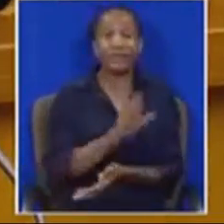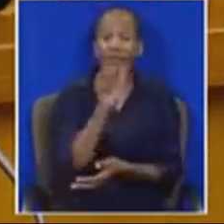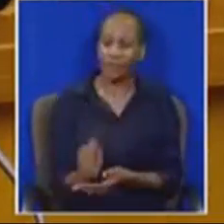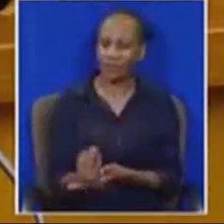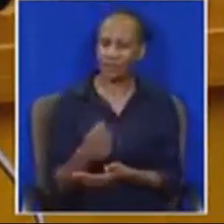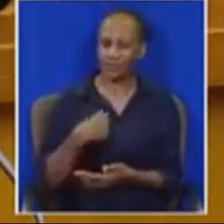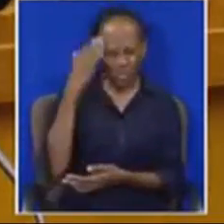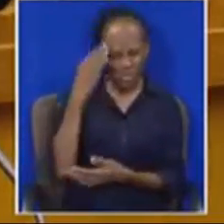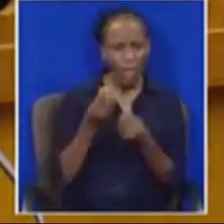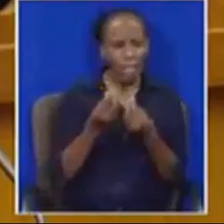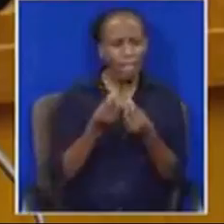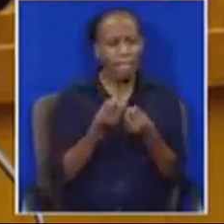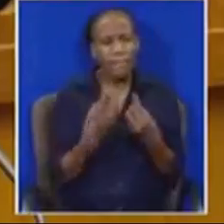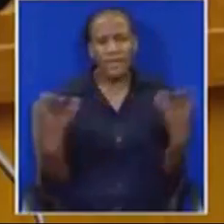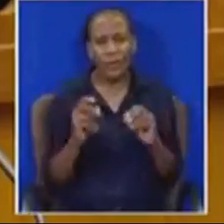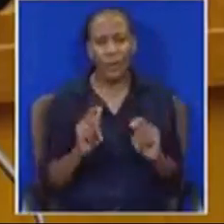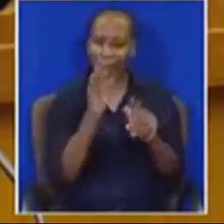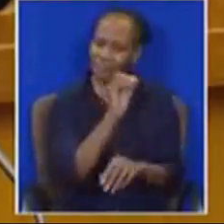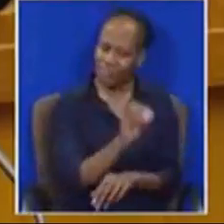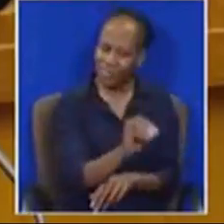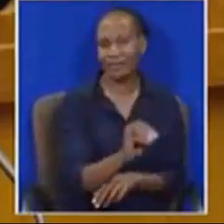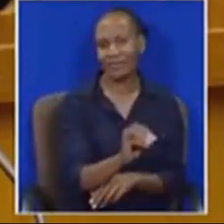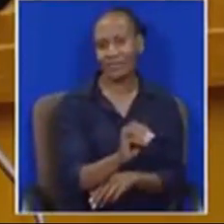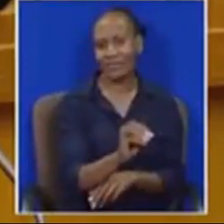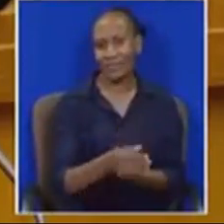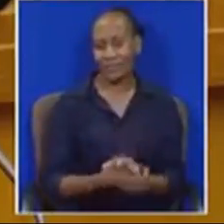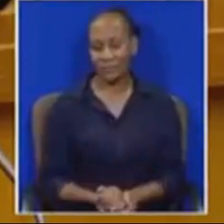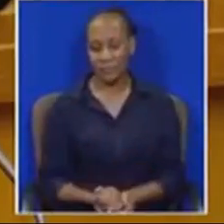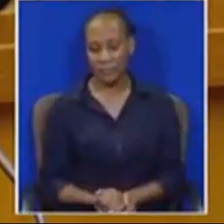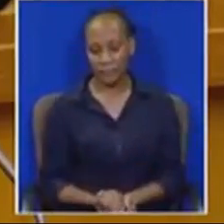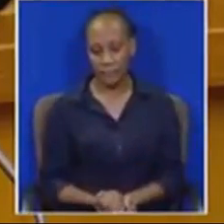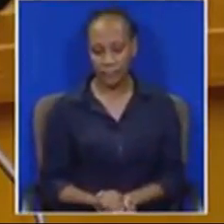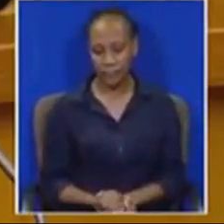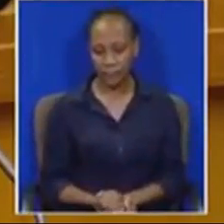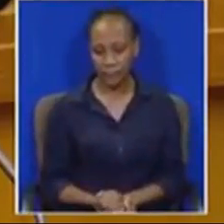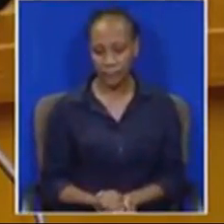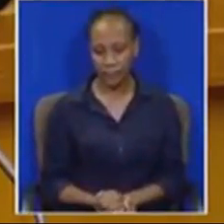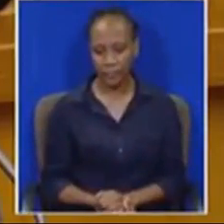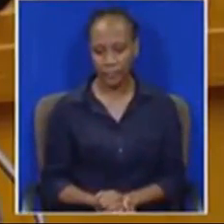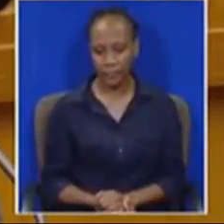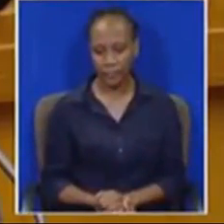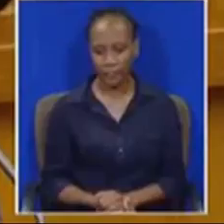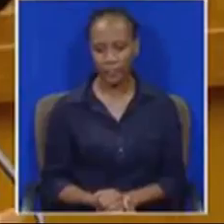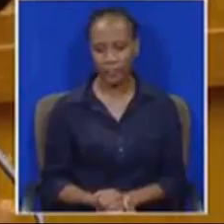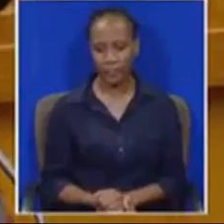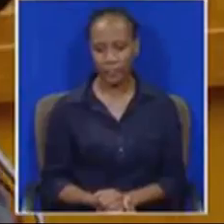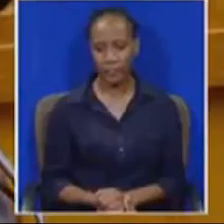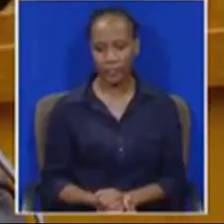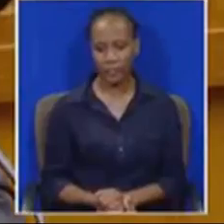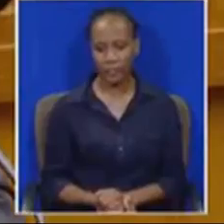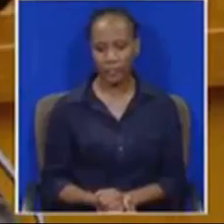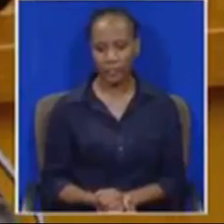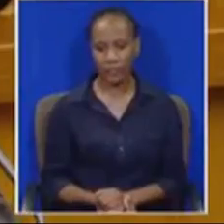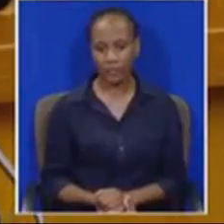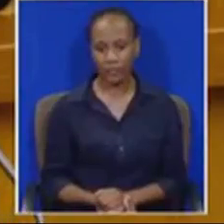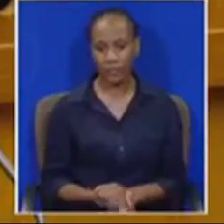many such opportunities. As part of the many initiatives